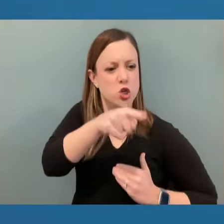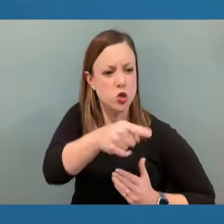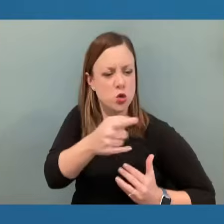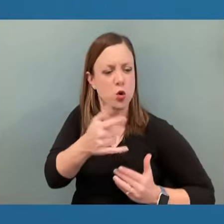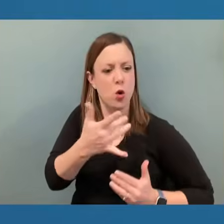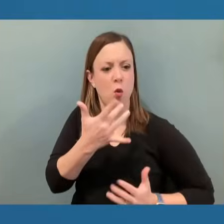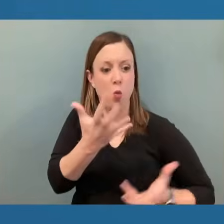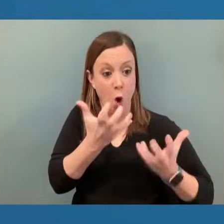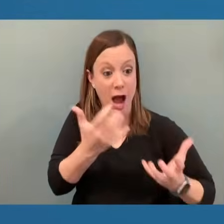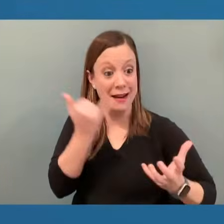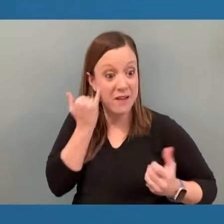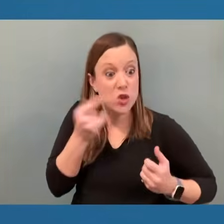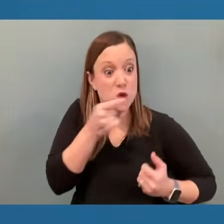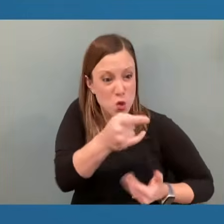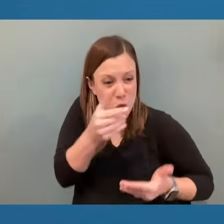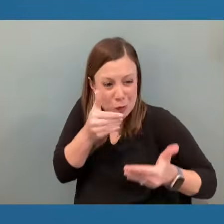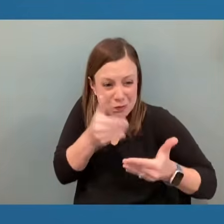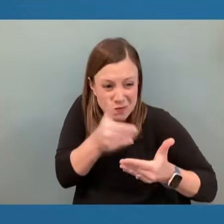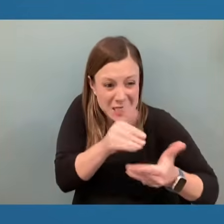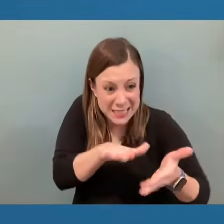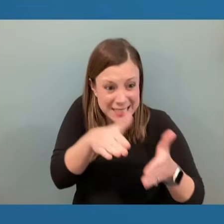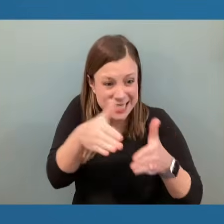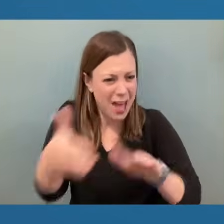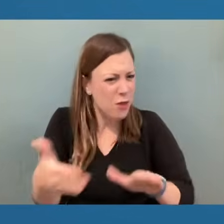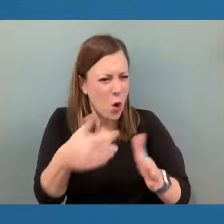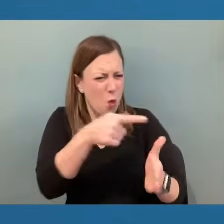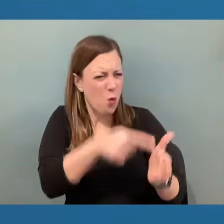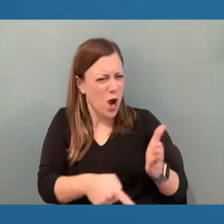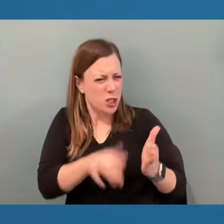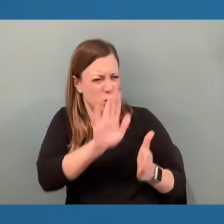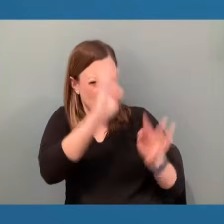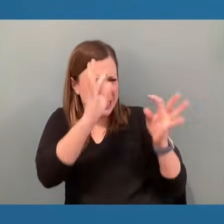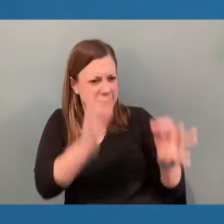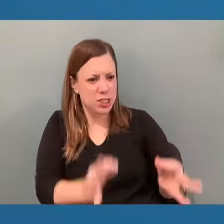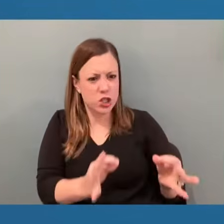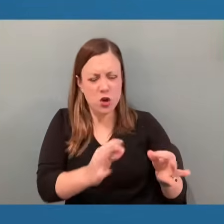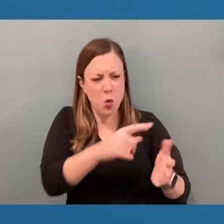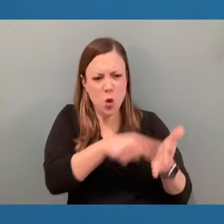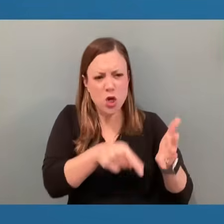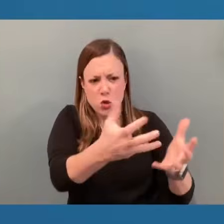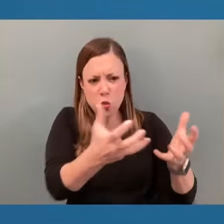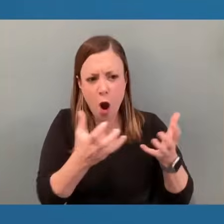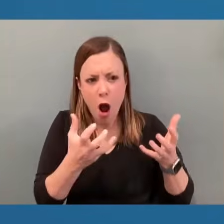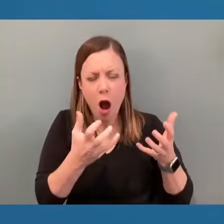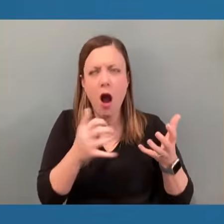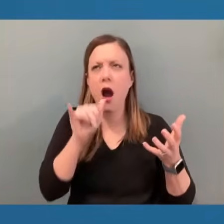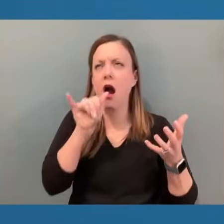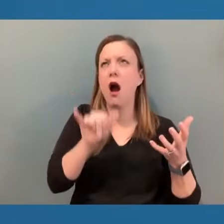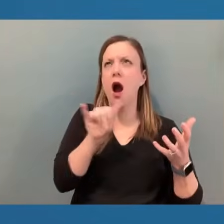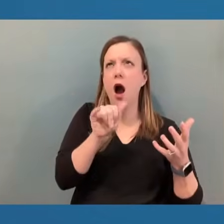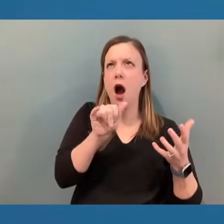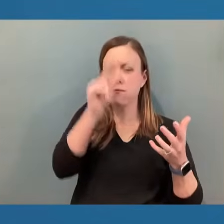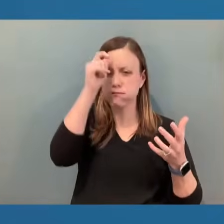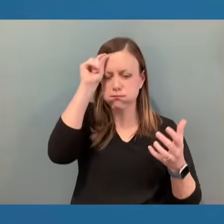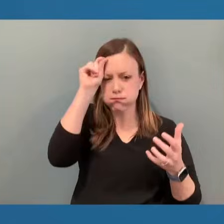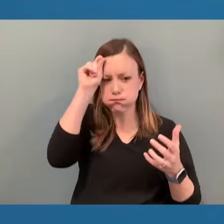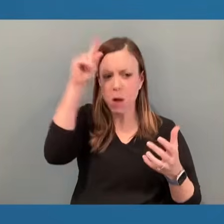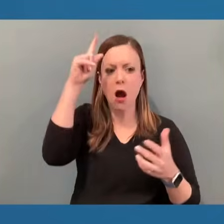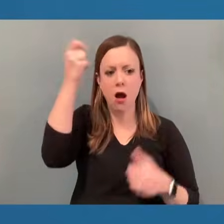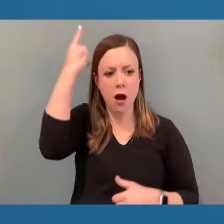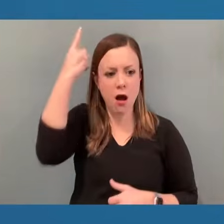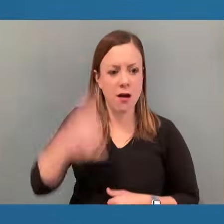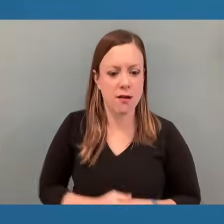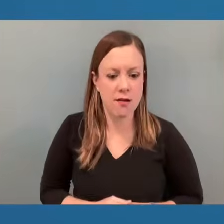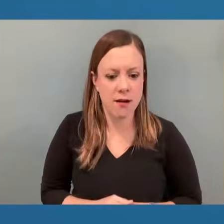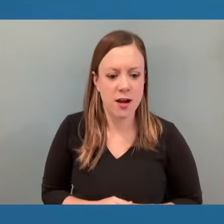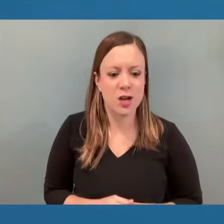this very important legislation. Now, New York State is the 13th state in the country, along with the District of